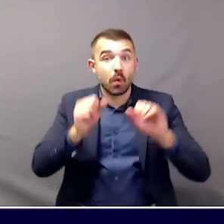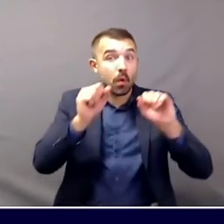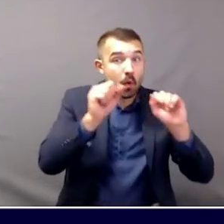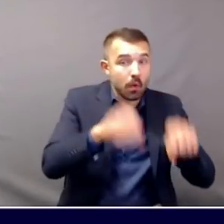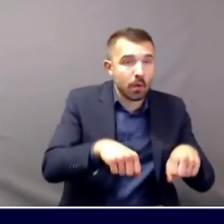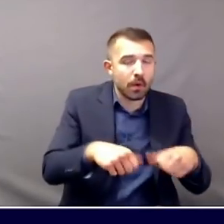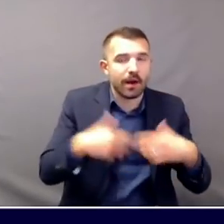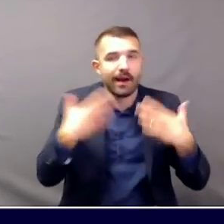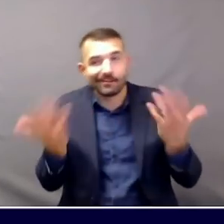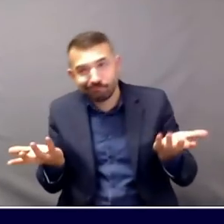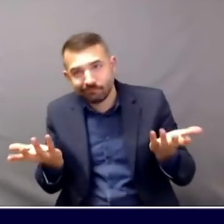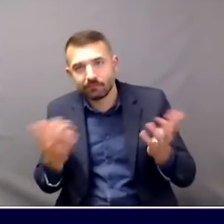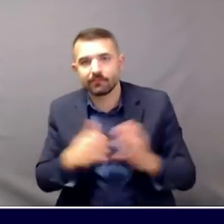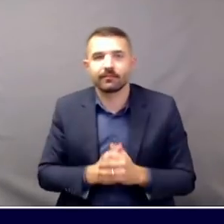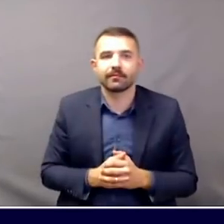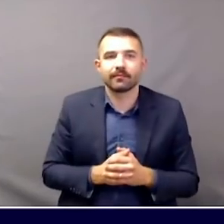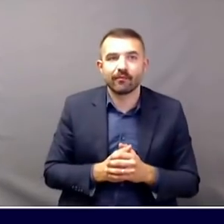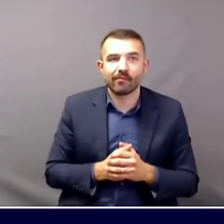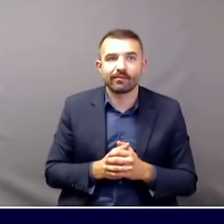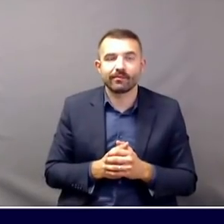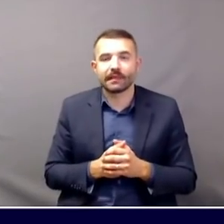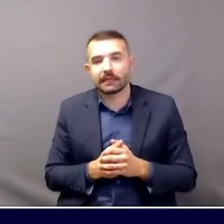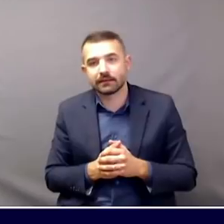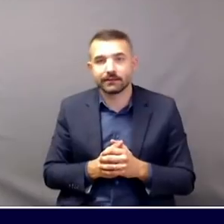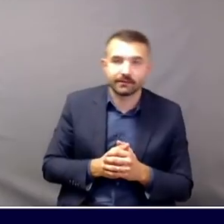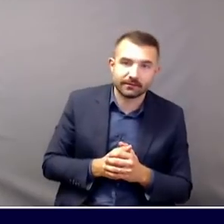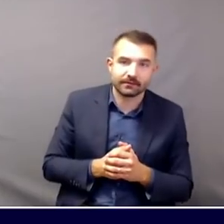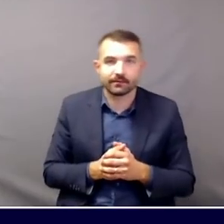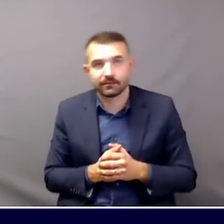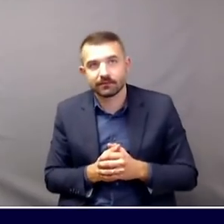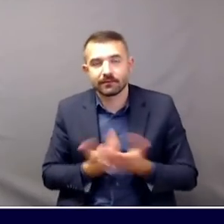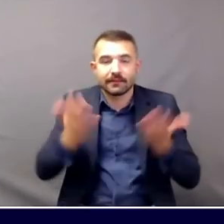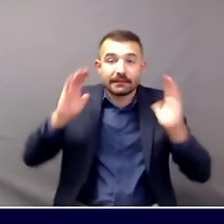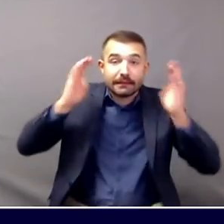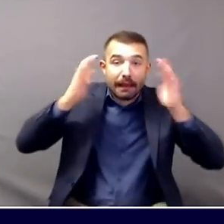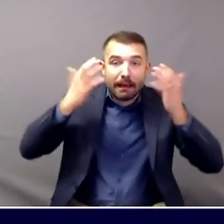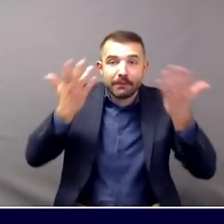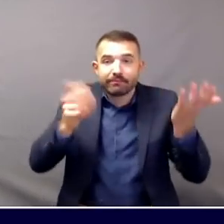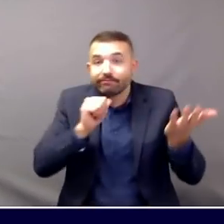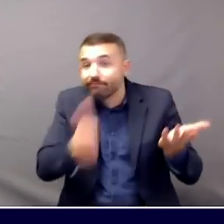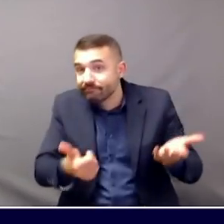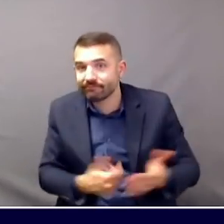as saying it absolutely can't. When someone has